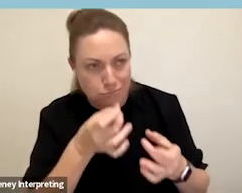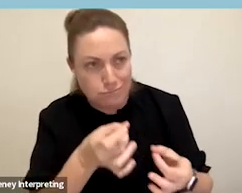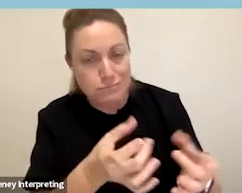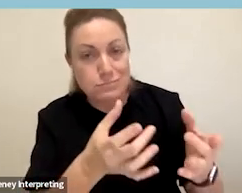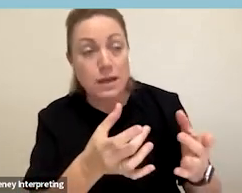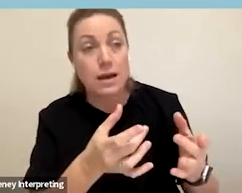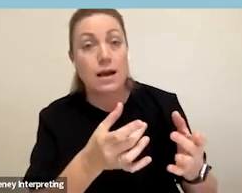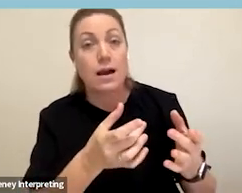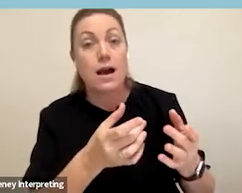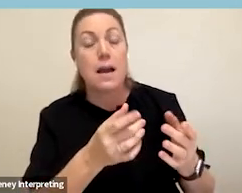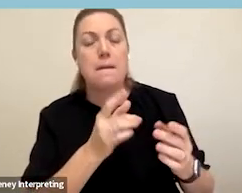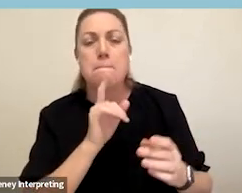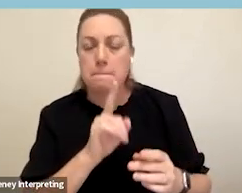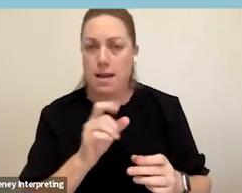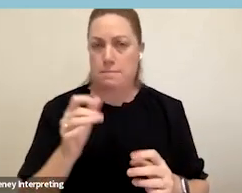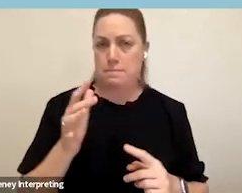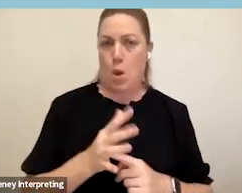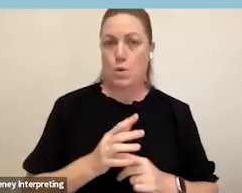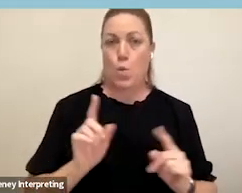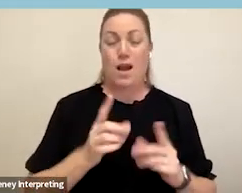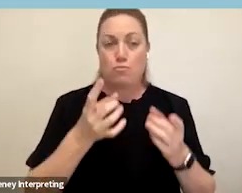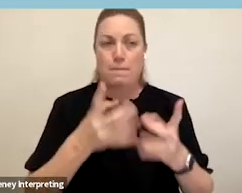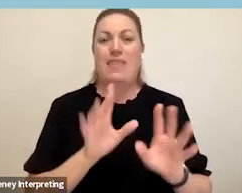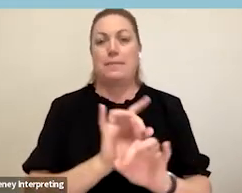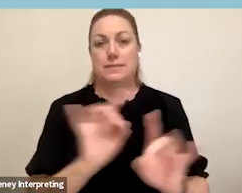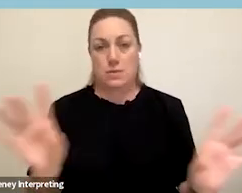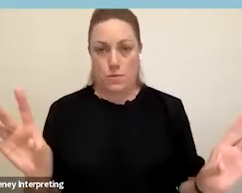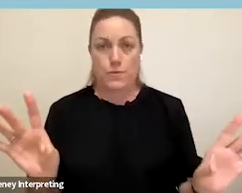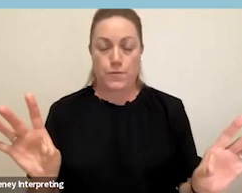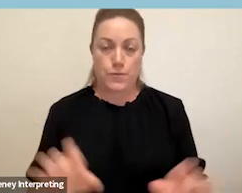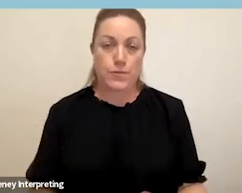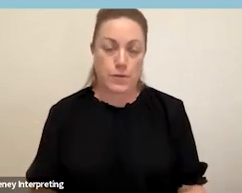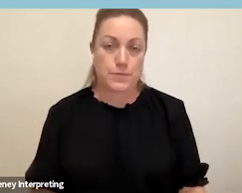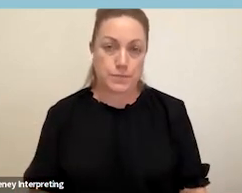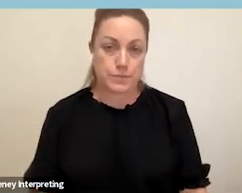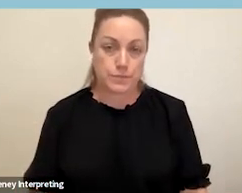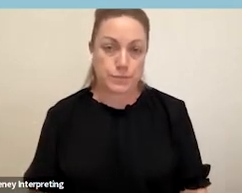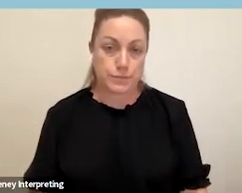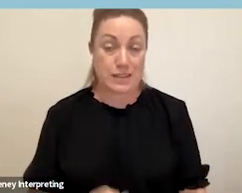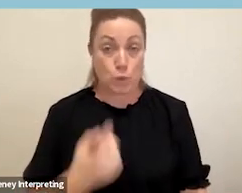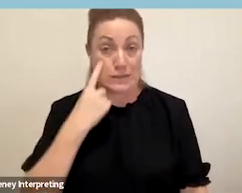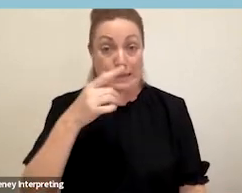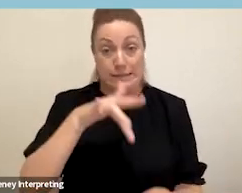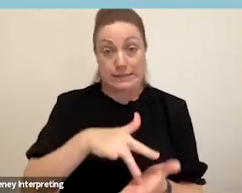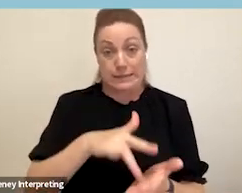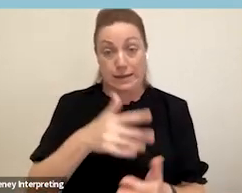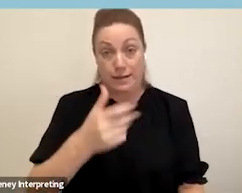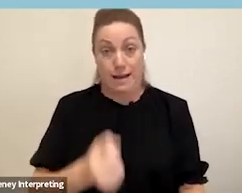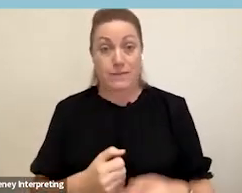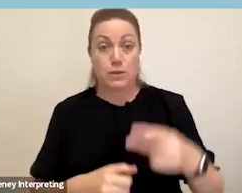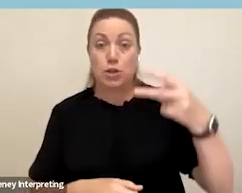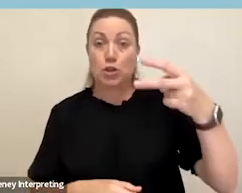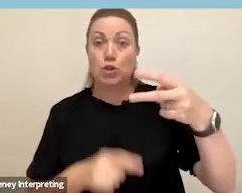but first and foremost, prepare themselves. In the center, I've put 2 key resources as part of